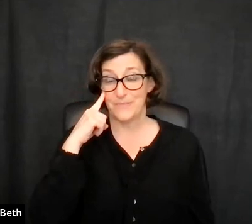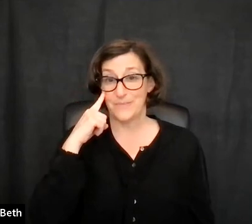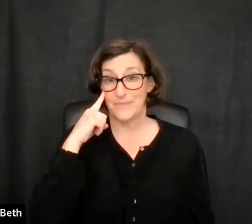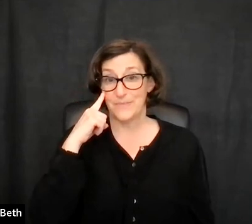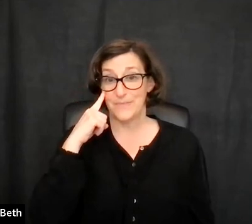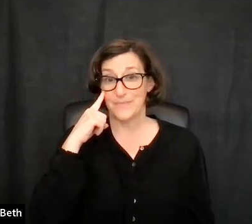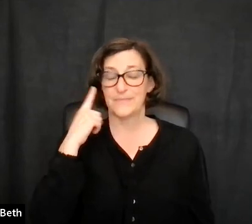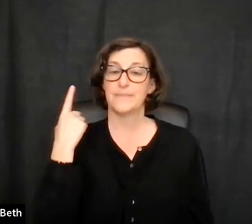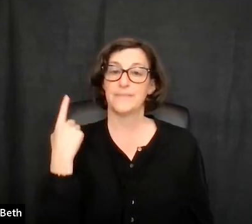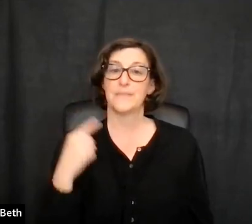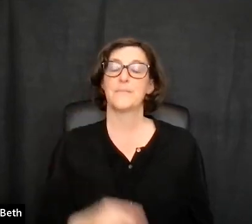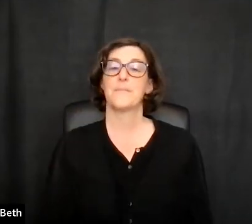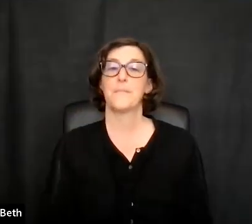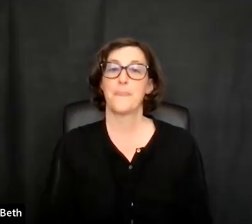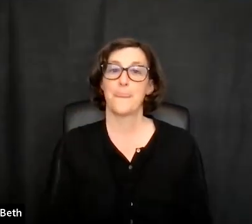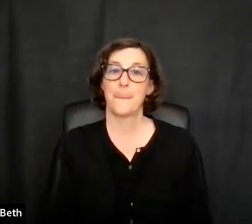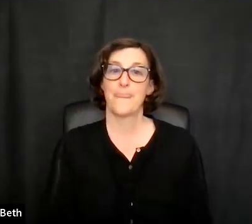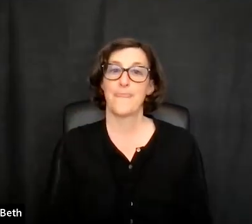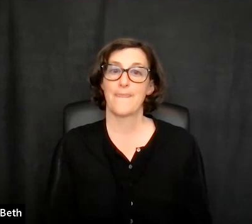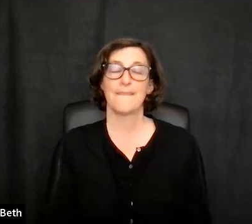there, just...